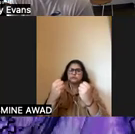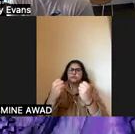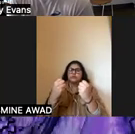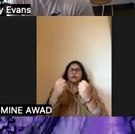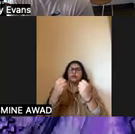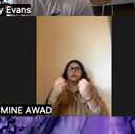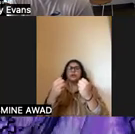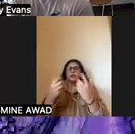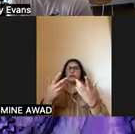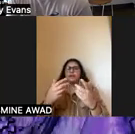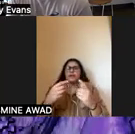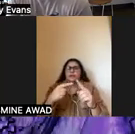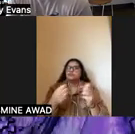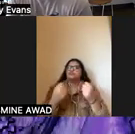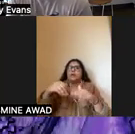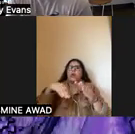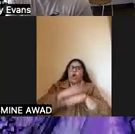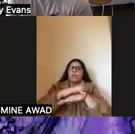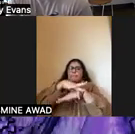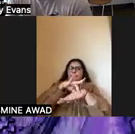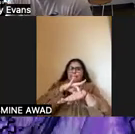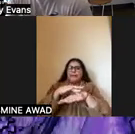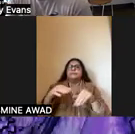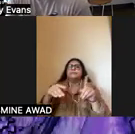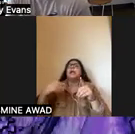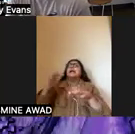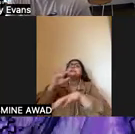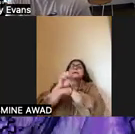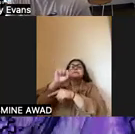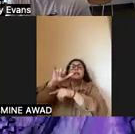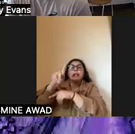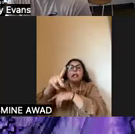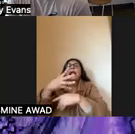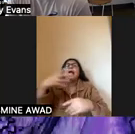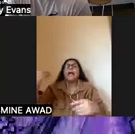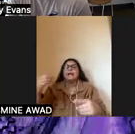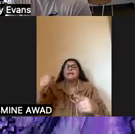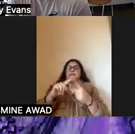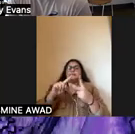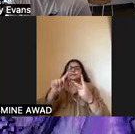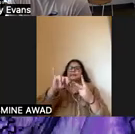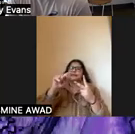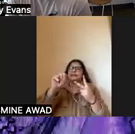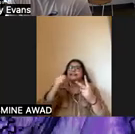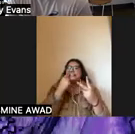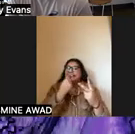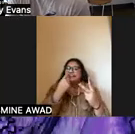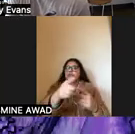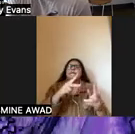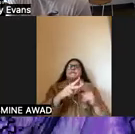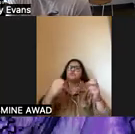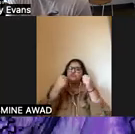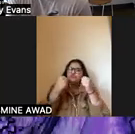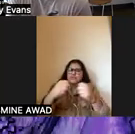only things that are stronger are like spider silk and chitin teeth. So these are really, really strong and really dense. So